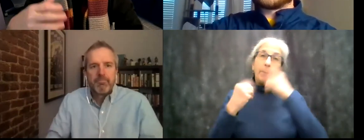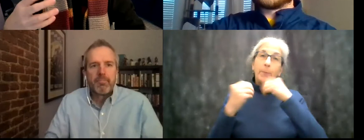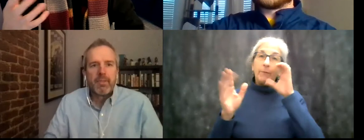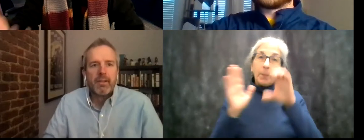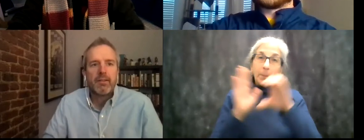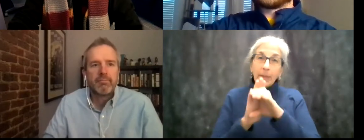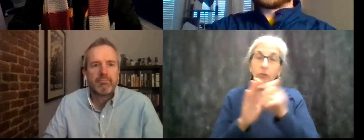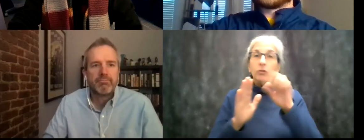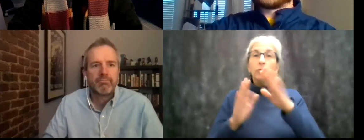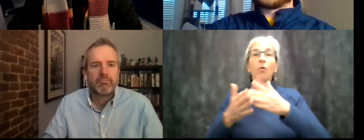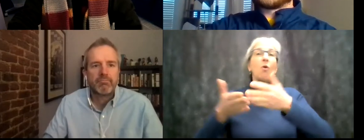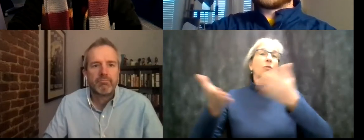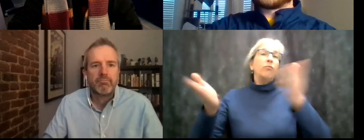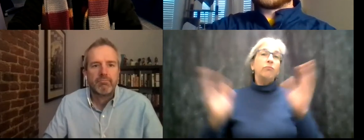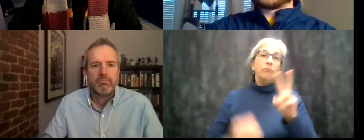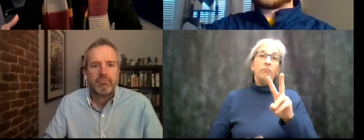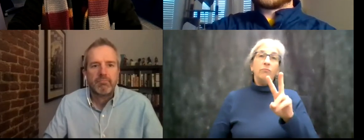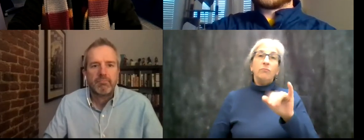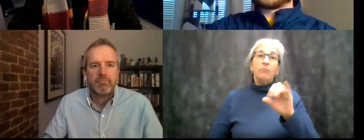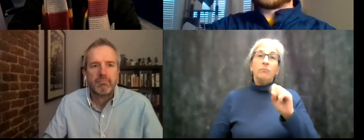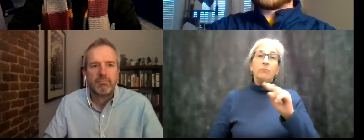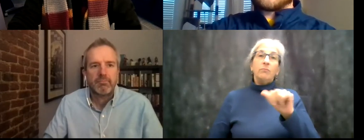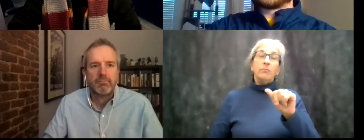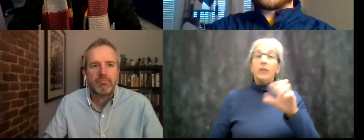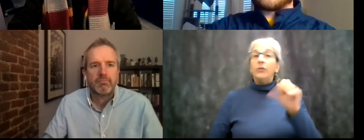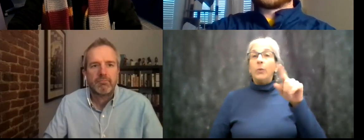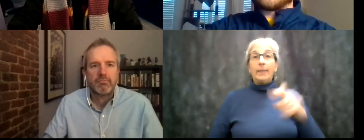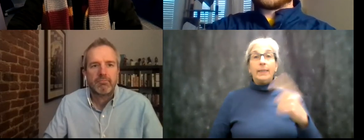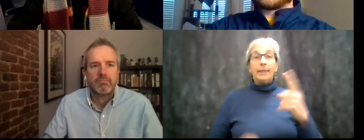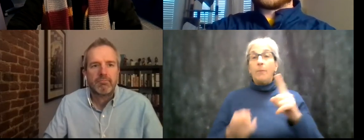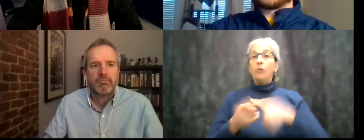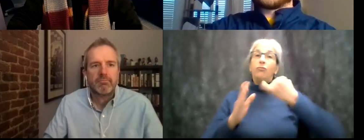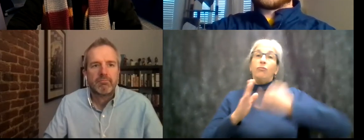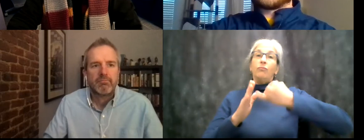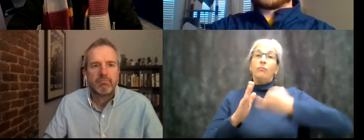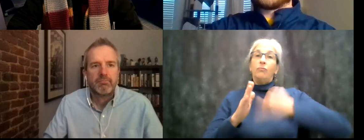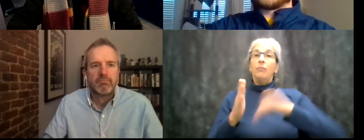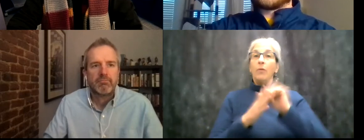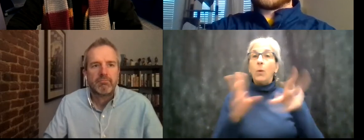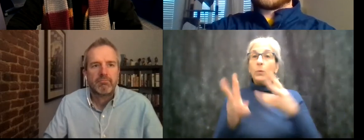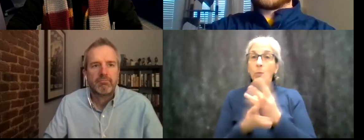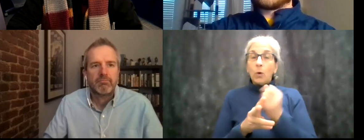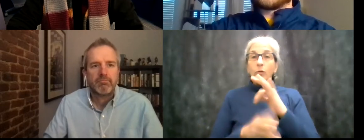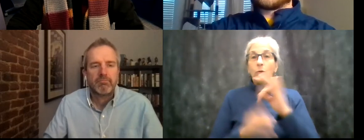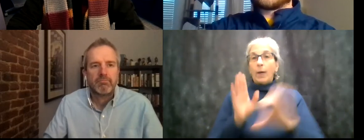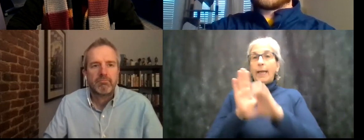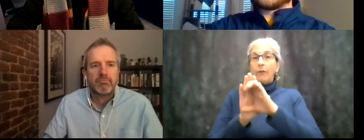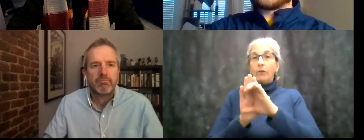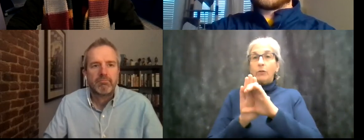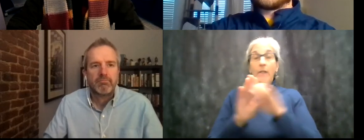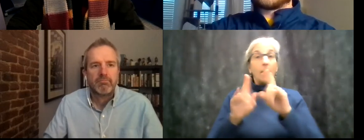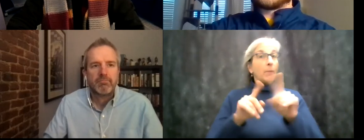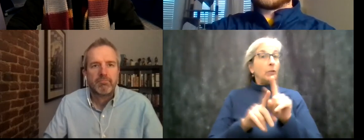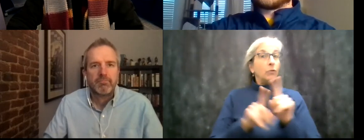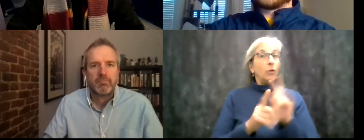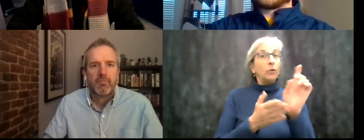you need somebody to create those worlds or those characters. And, but then there's also what we call